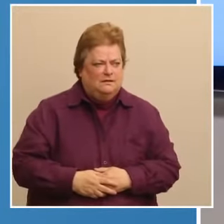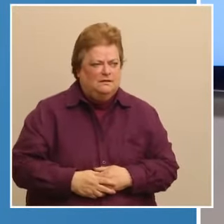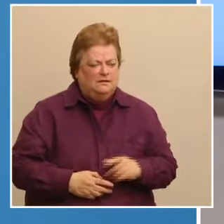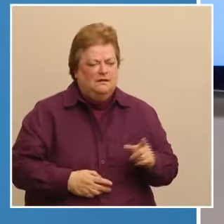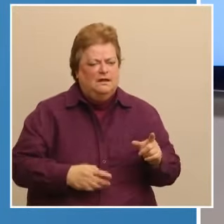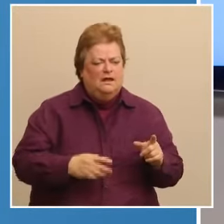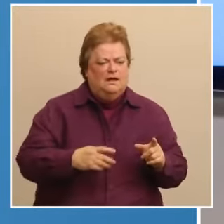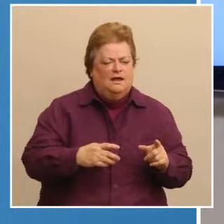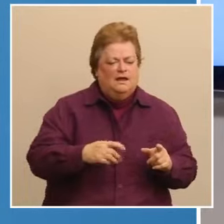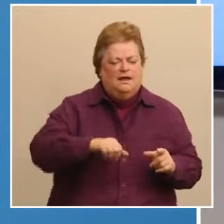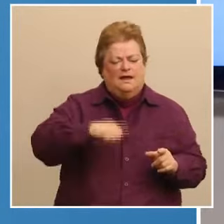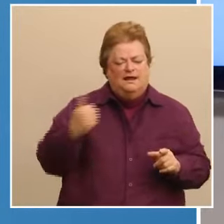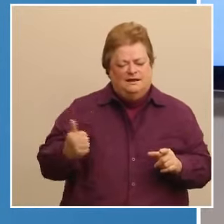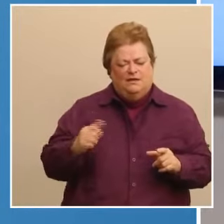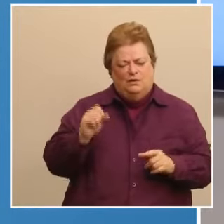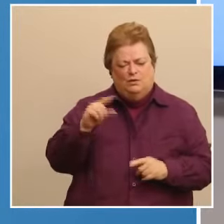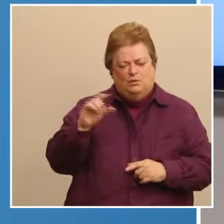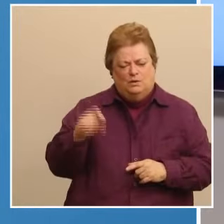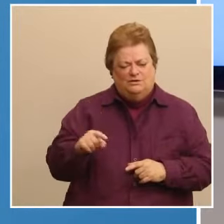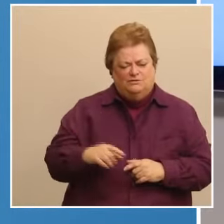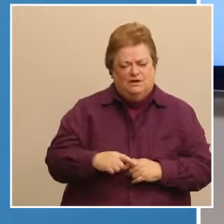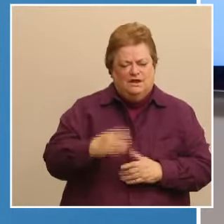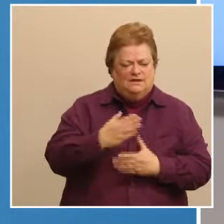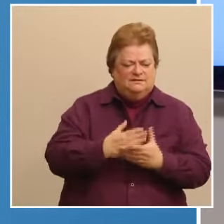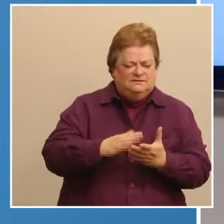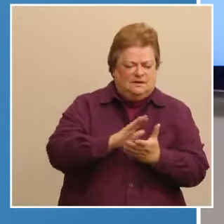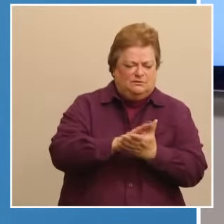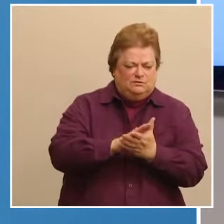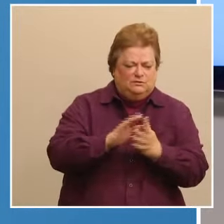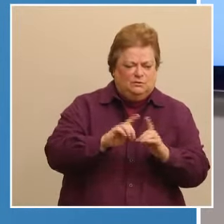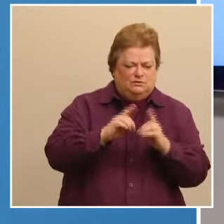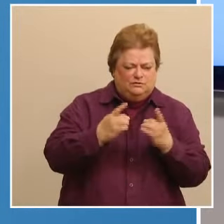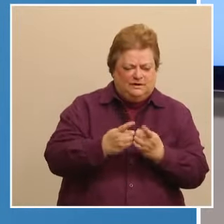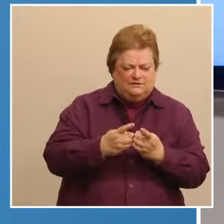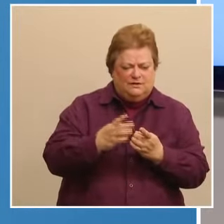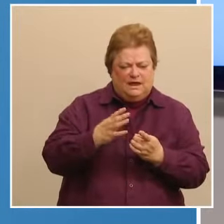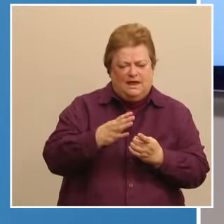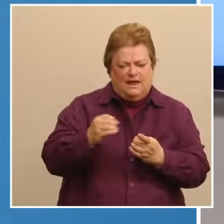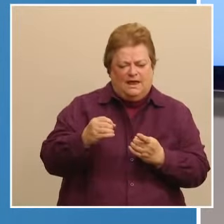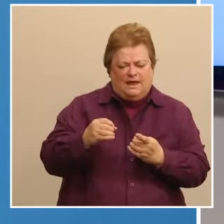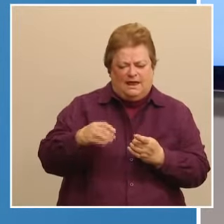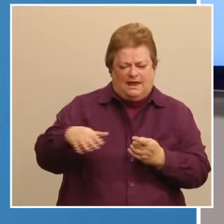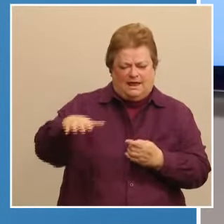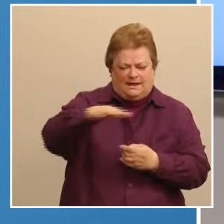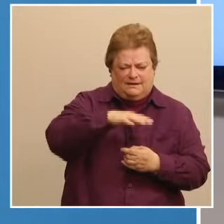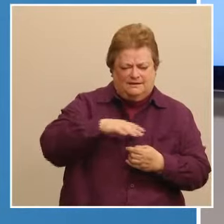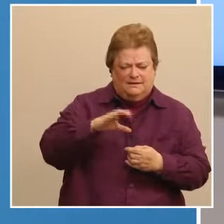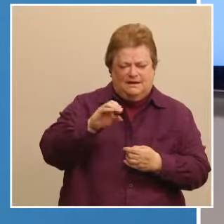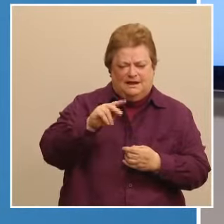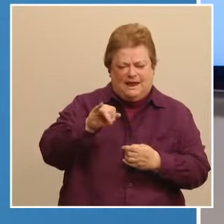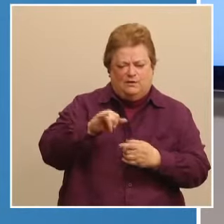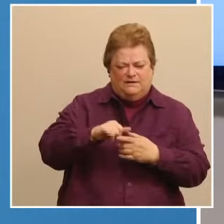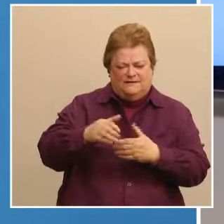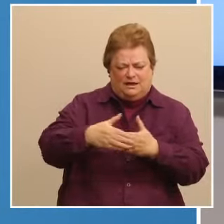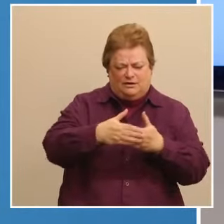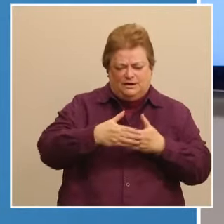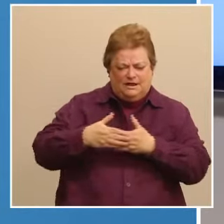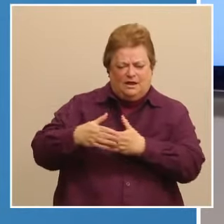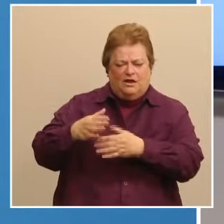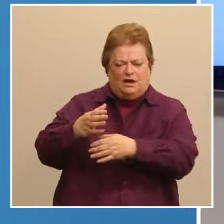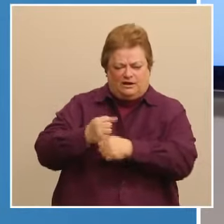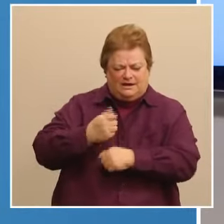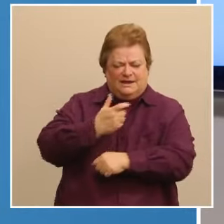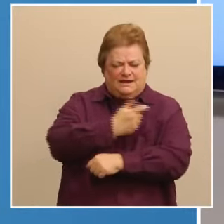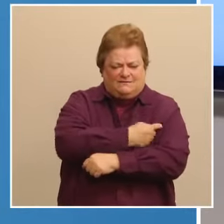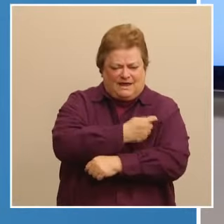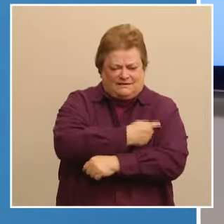And an unrelated question, but some school districts and some of the smaller kind of surrounding counties we know are receiving vaccine doses,